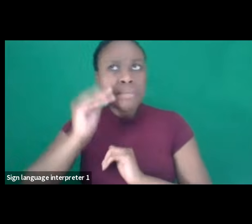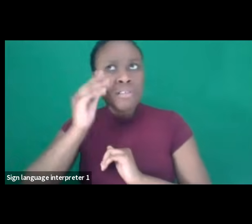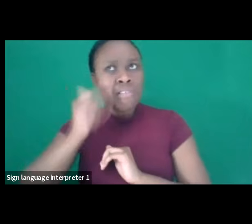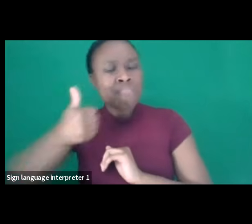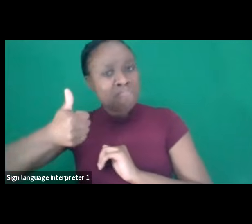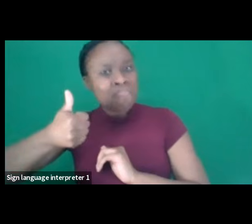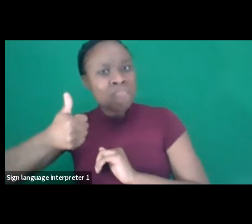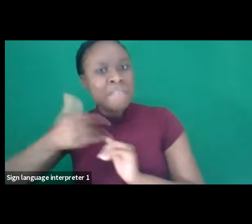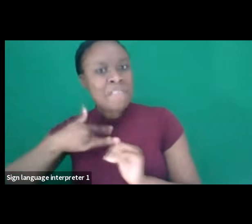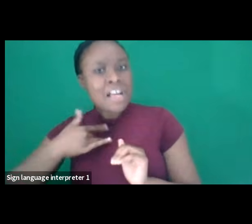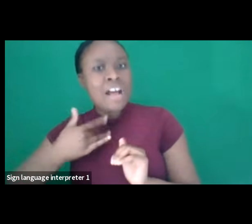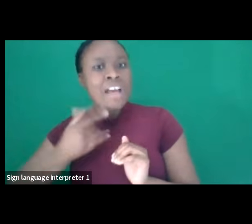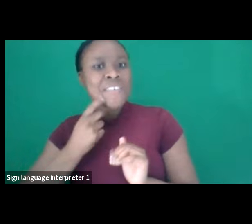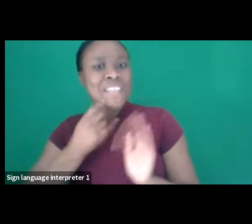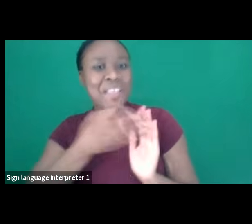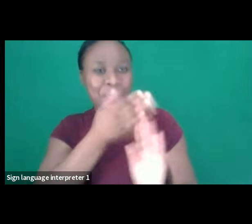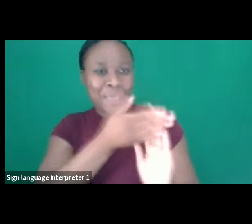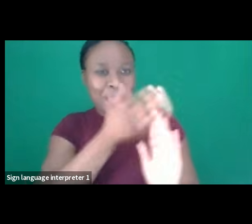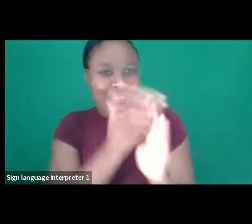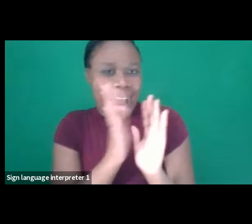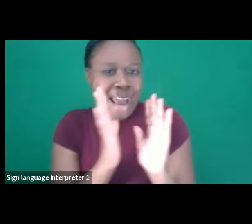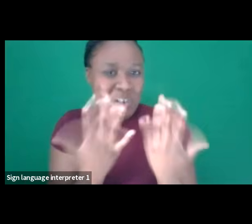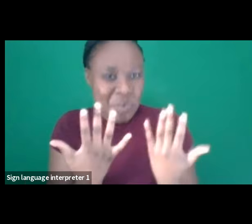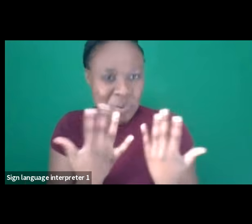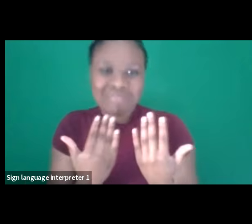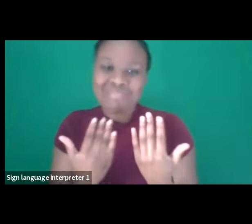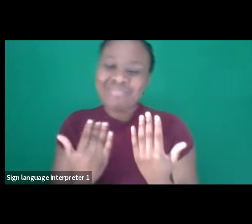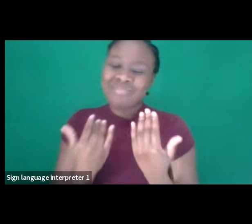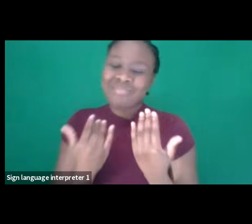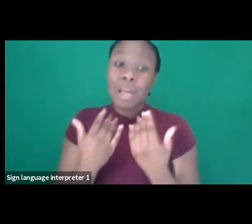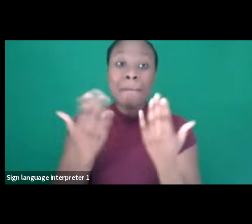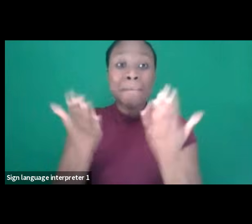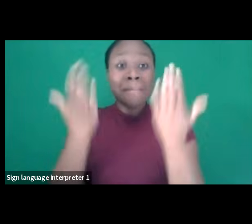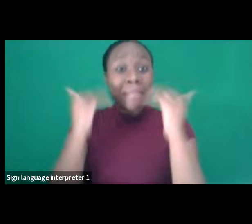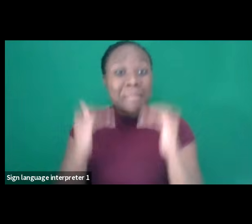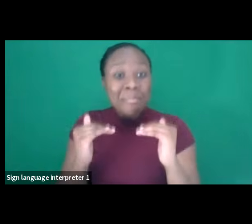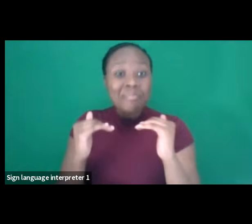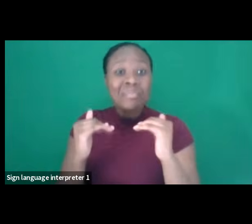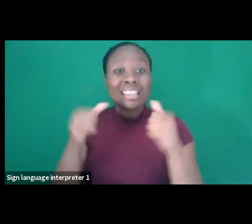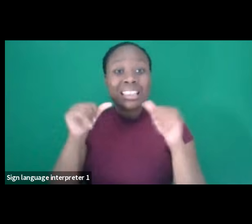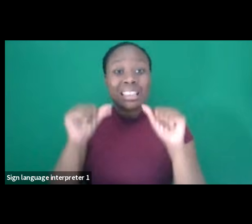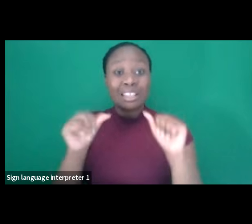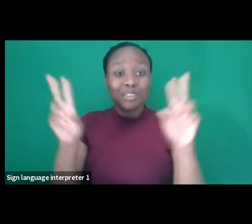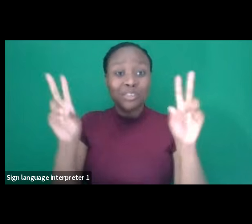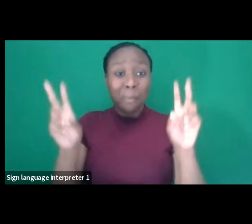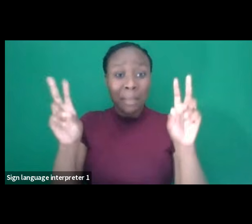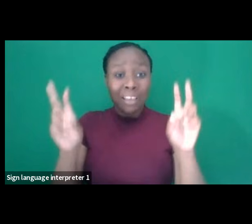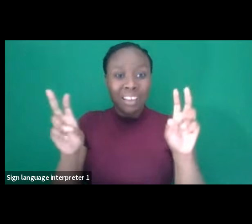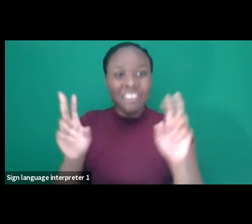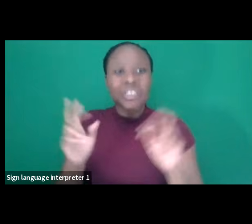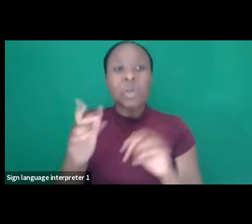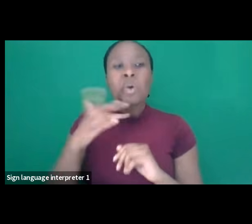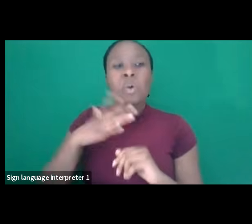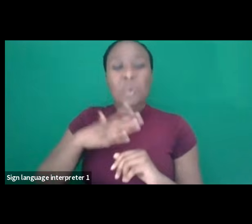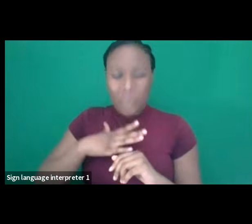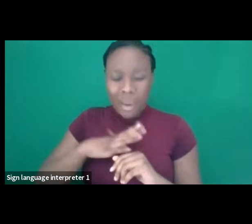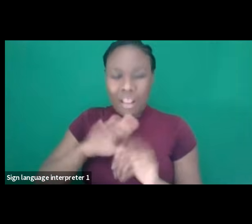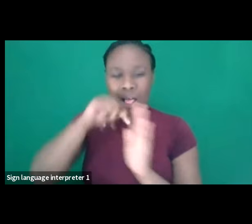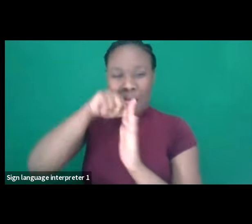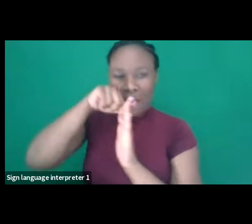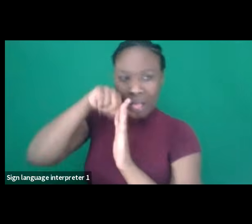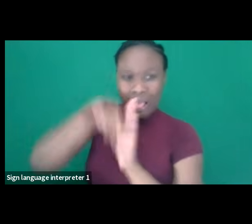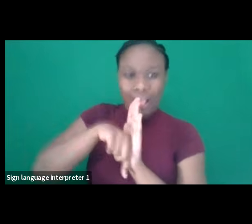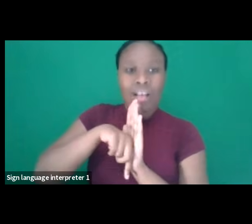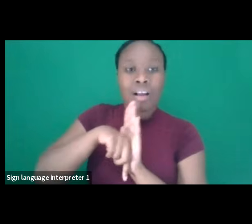to hearing from you. The next topic, as you might, we are going to be covering more of these